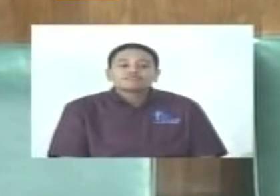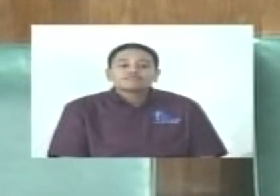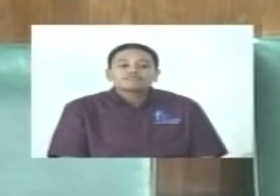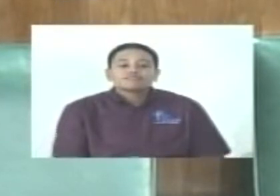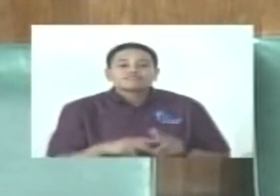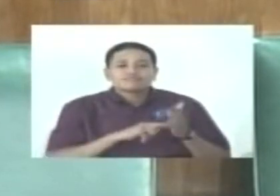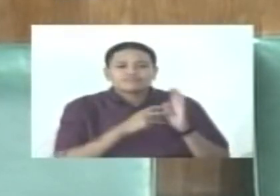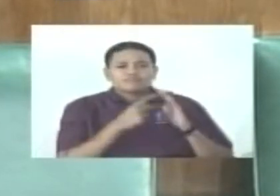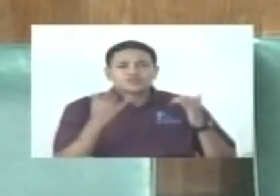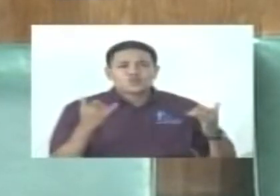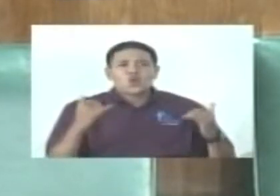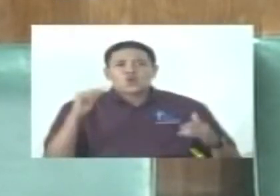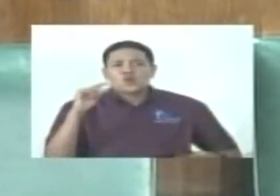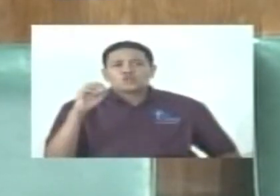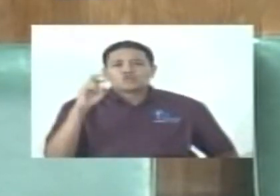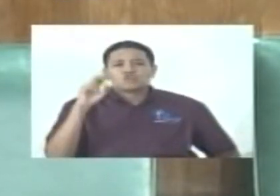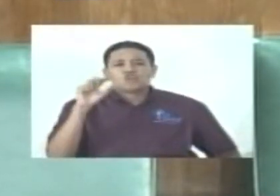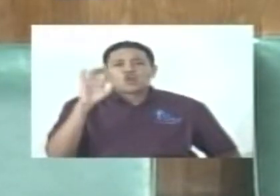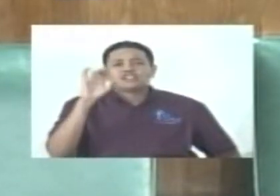in the United States today,